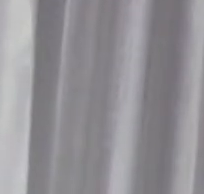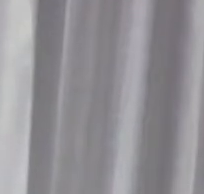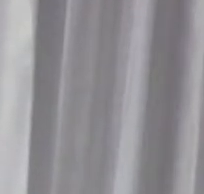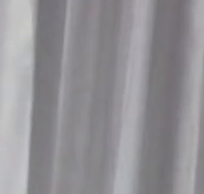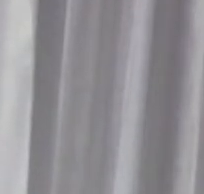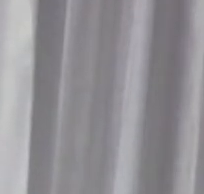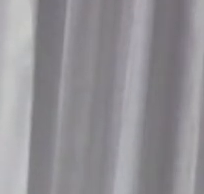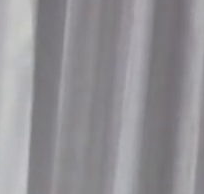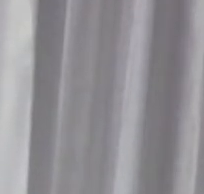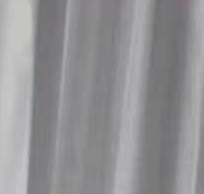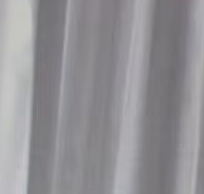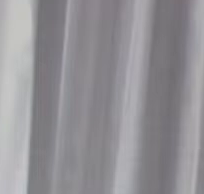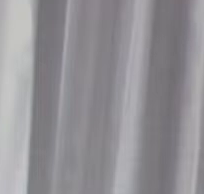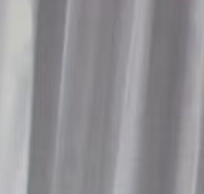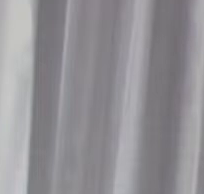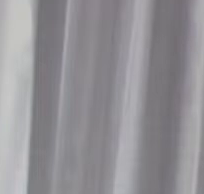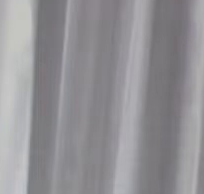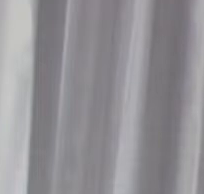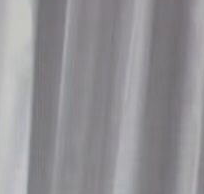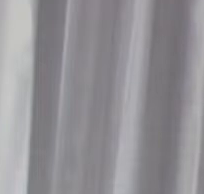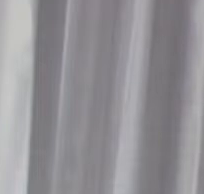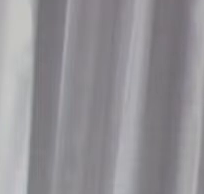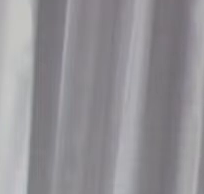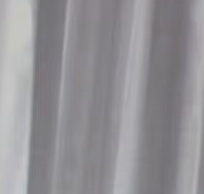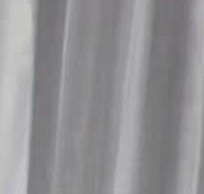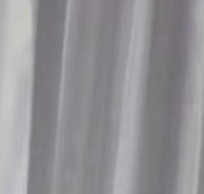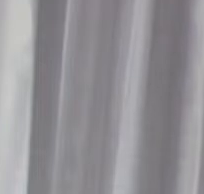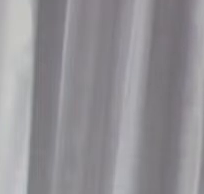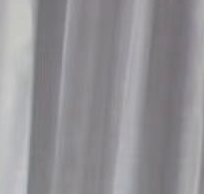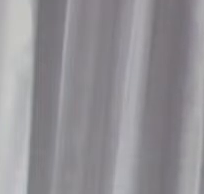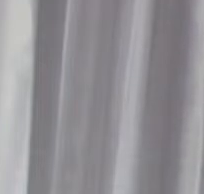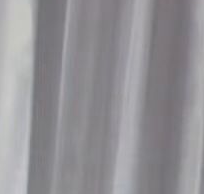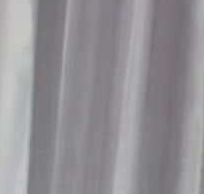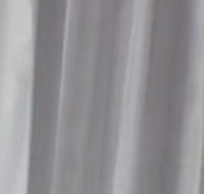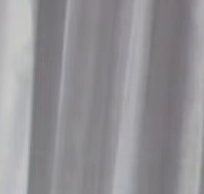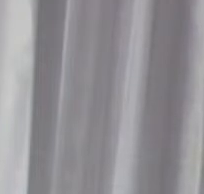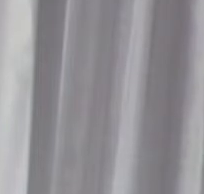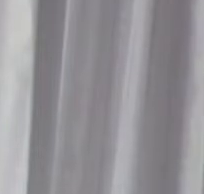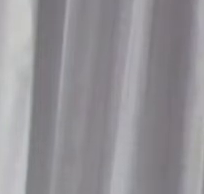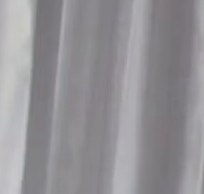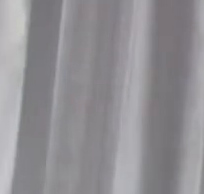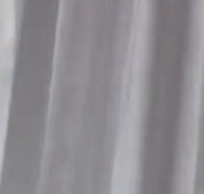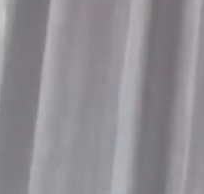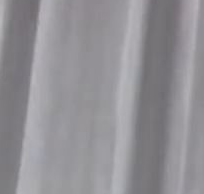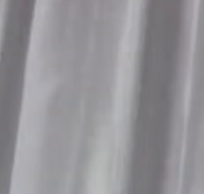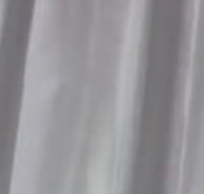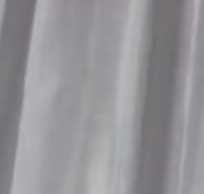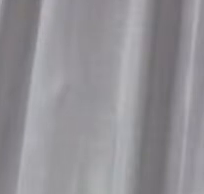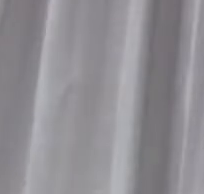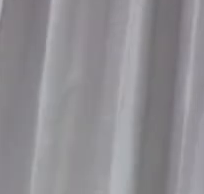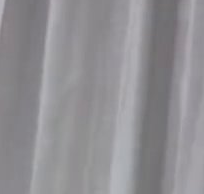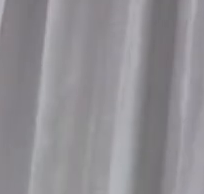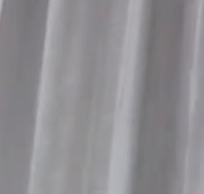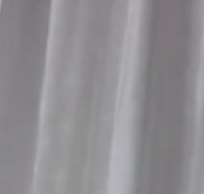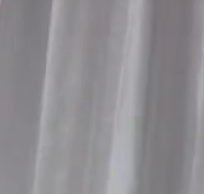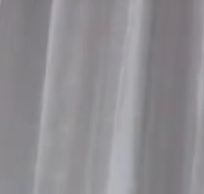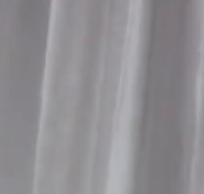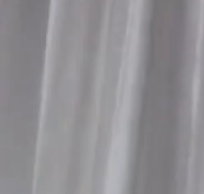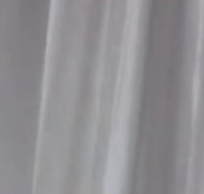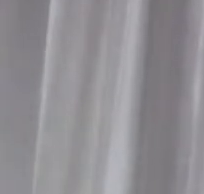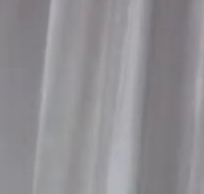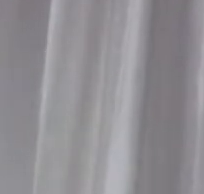we thank you. We give you all the honor and glory and the praise. In Jesus' precious and righteous name we pray.